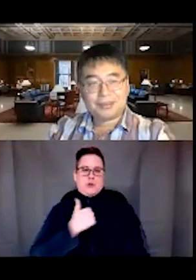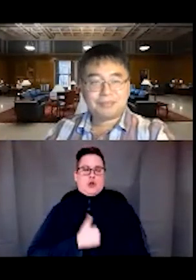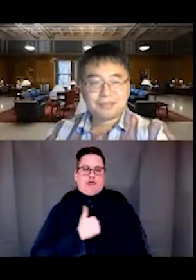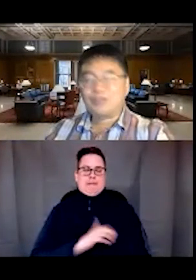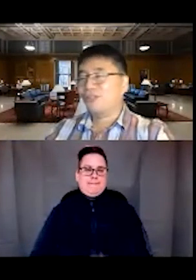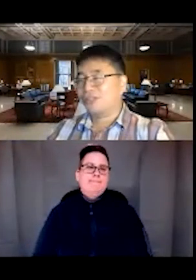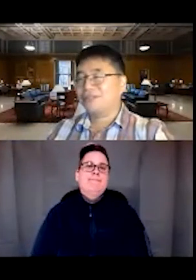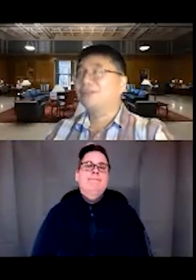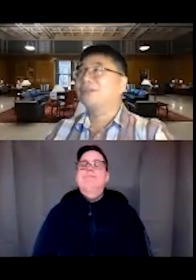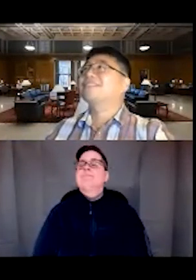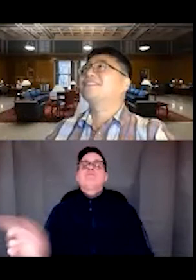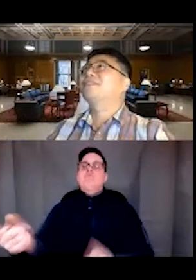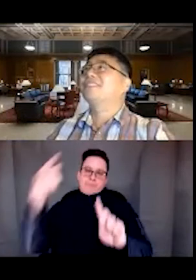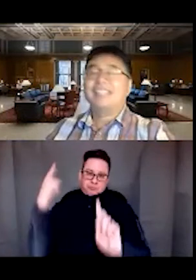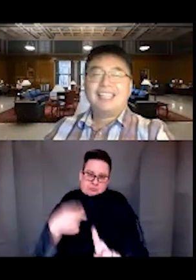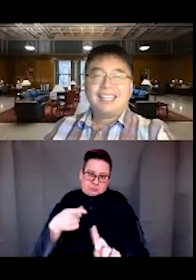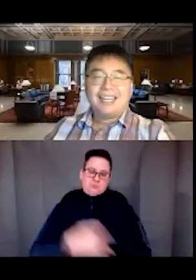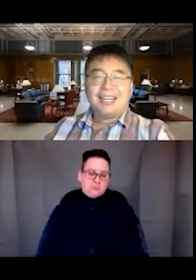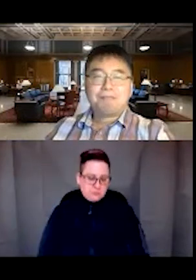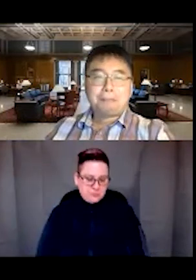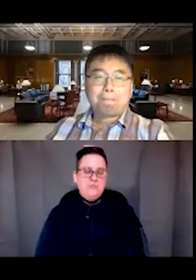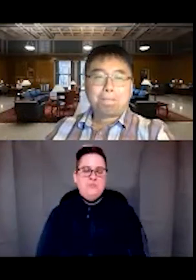So conclusion. So it's,